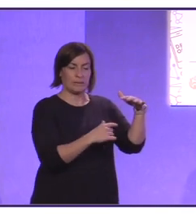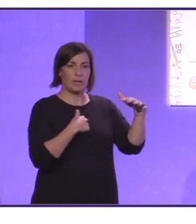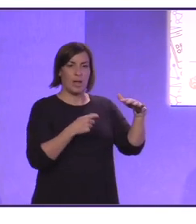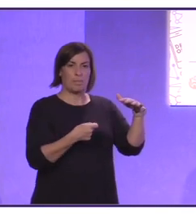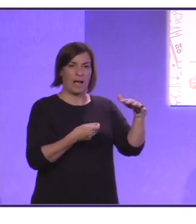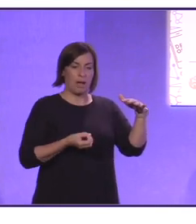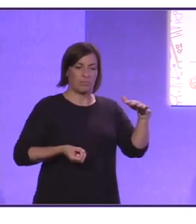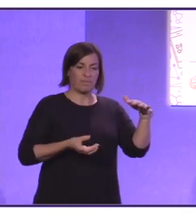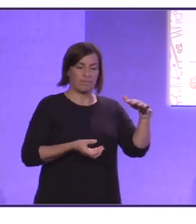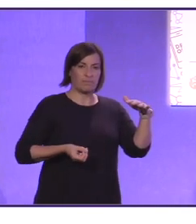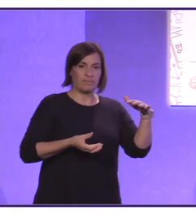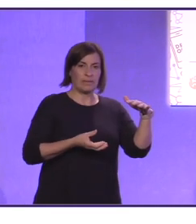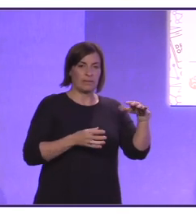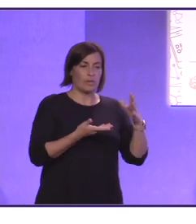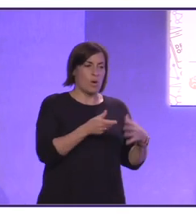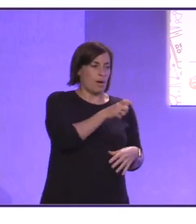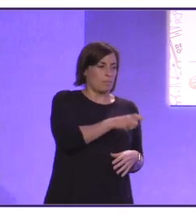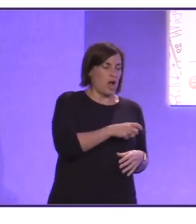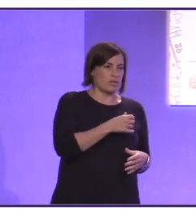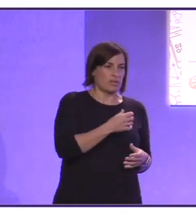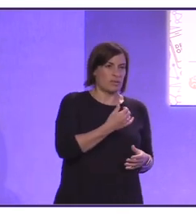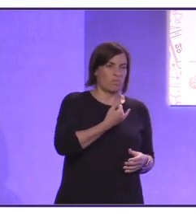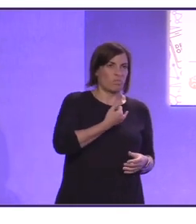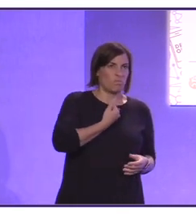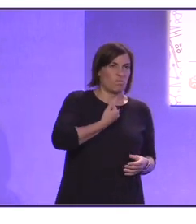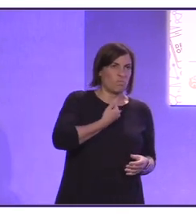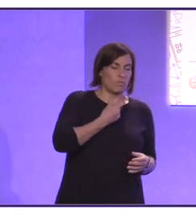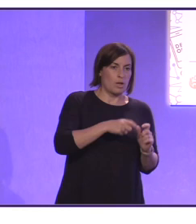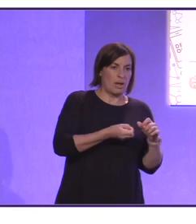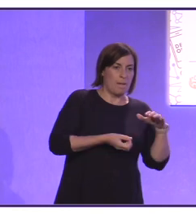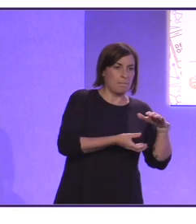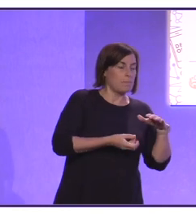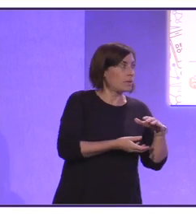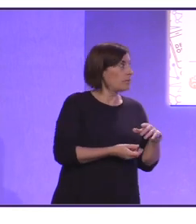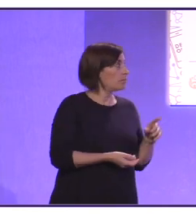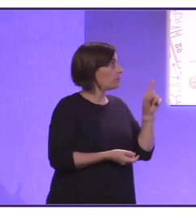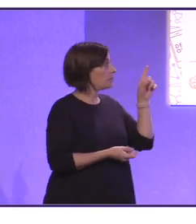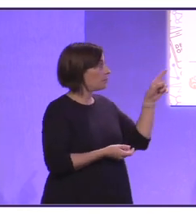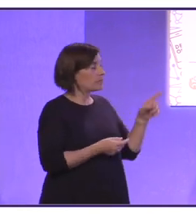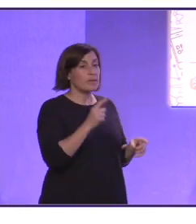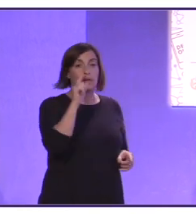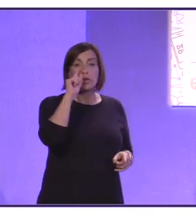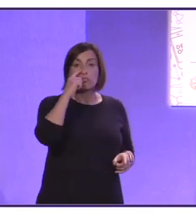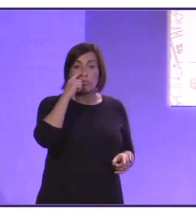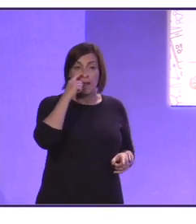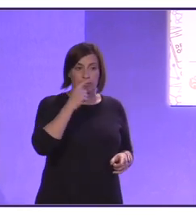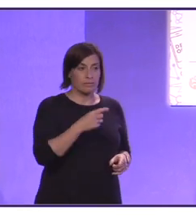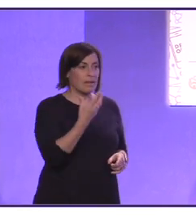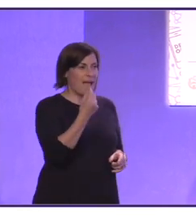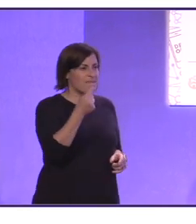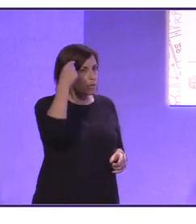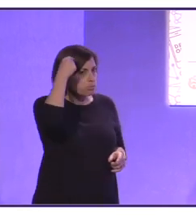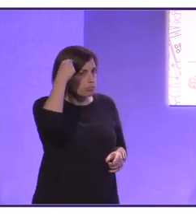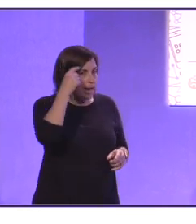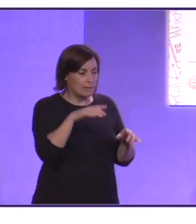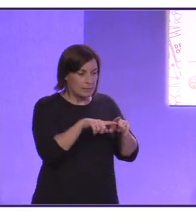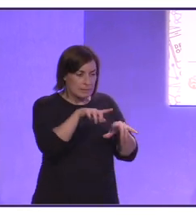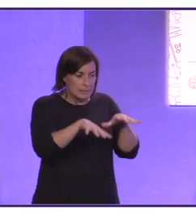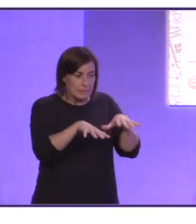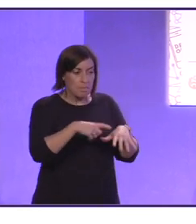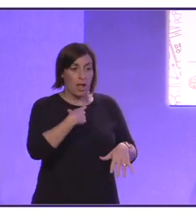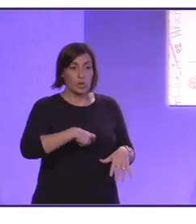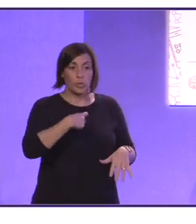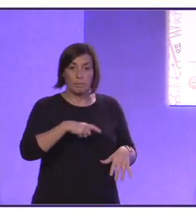Also, belief really matters. This is a rat. Rats have mammalian brains. We study rats because their brain is a lot like